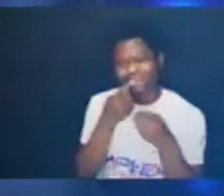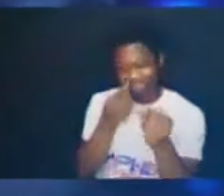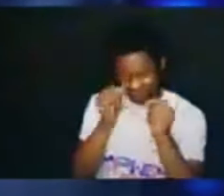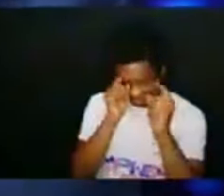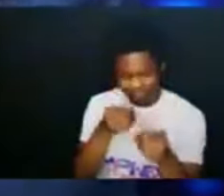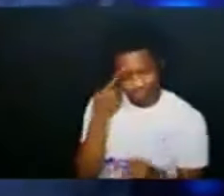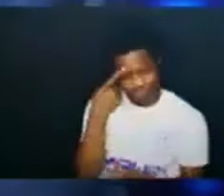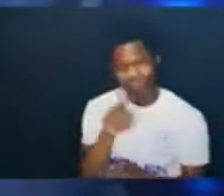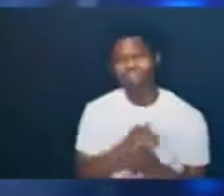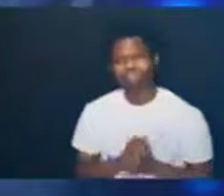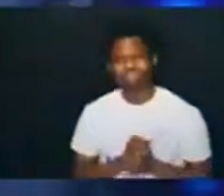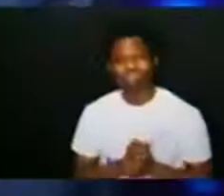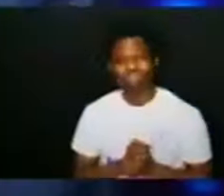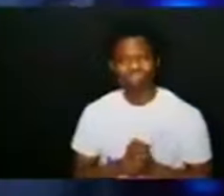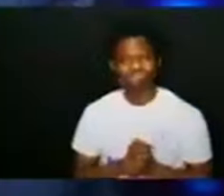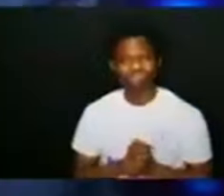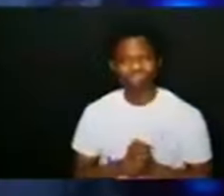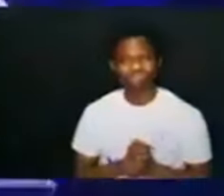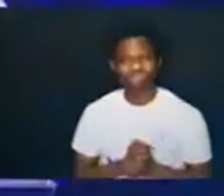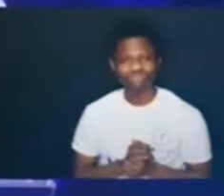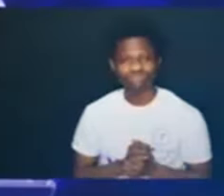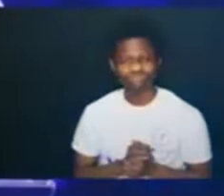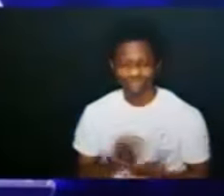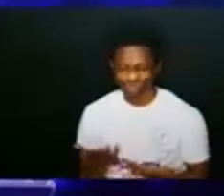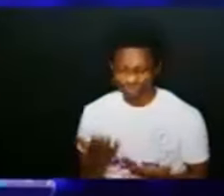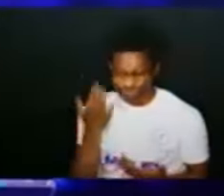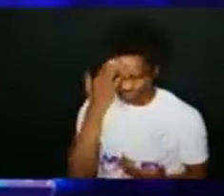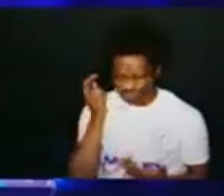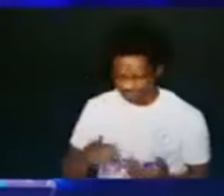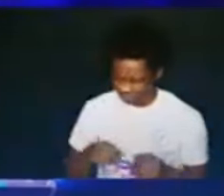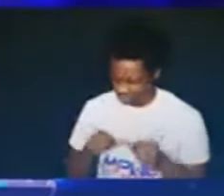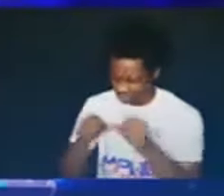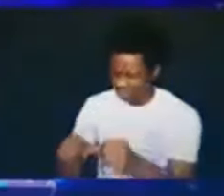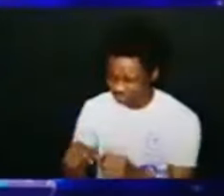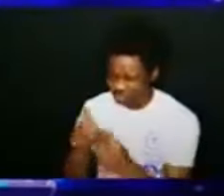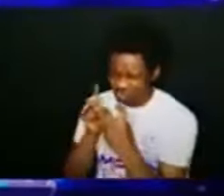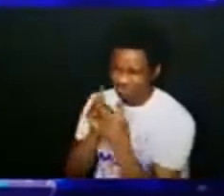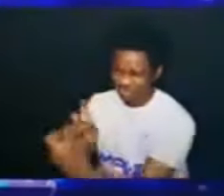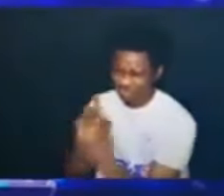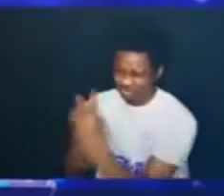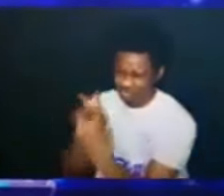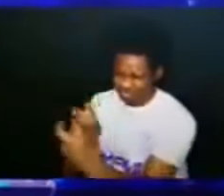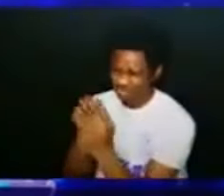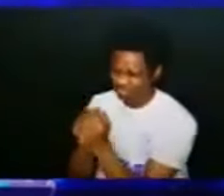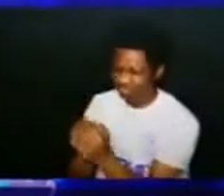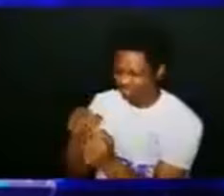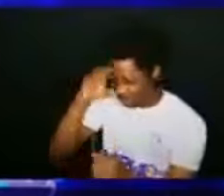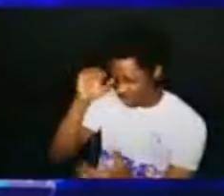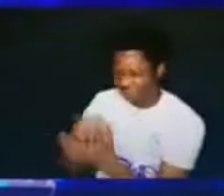Almighty. So why do you have to continue arguing with your husband? Waive your right.